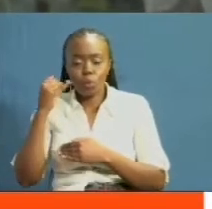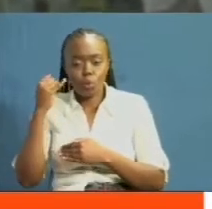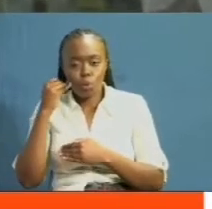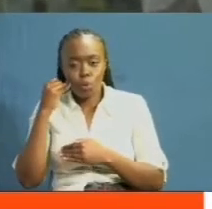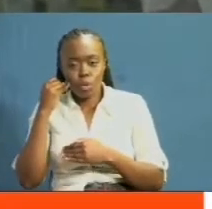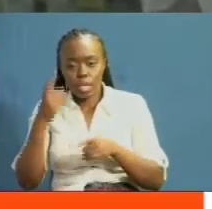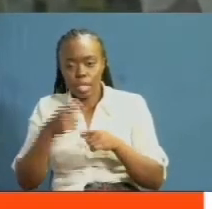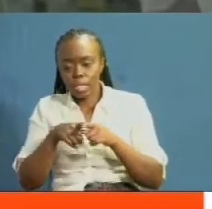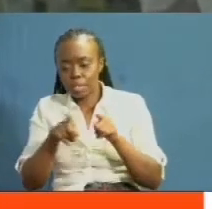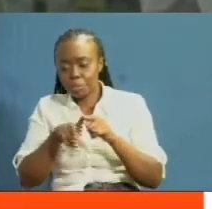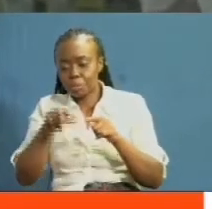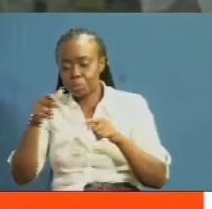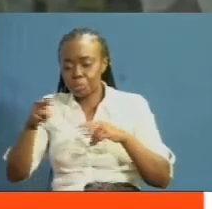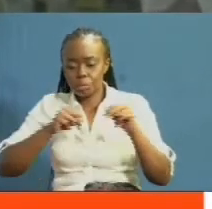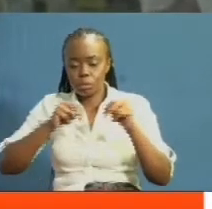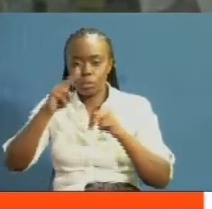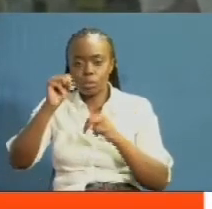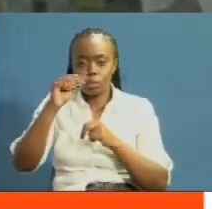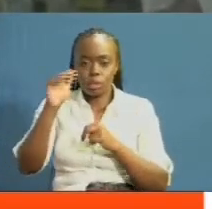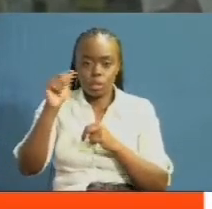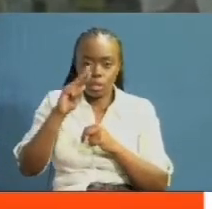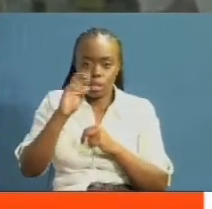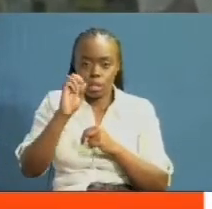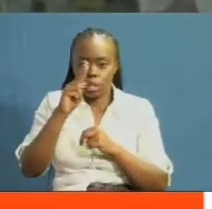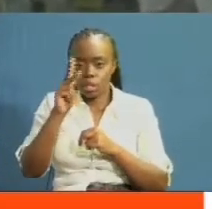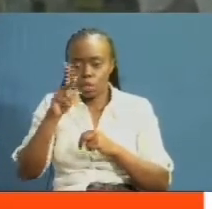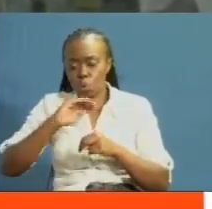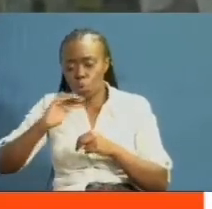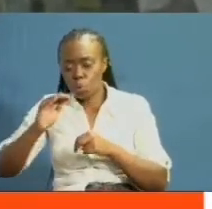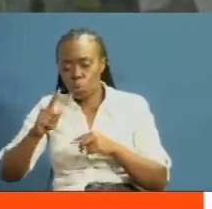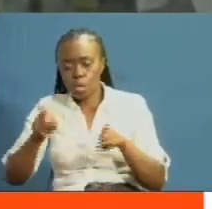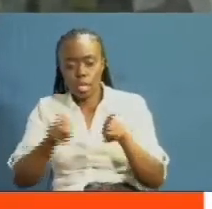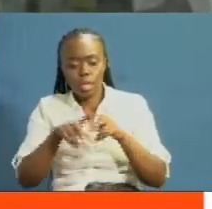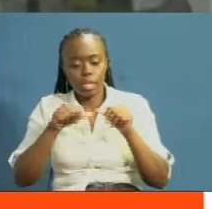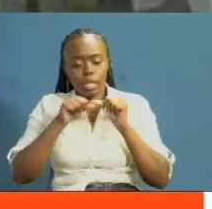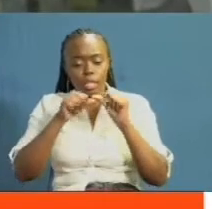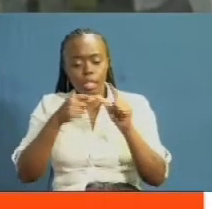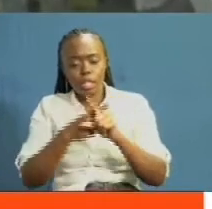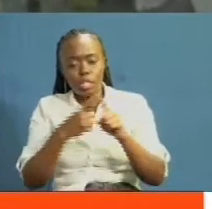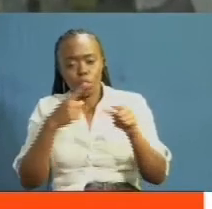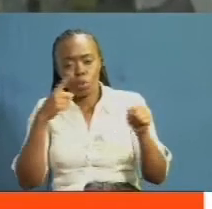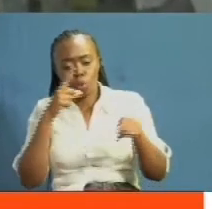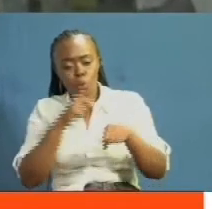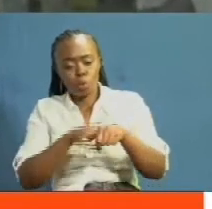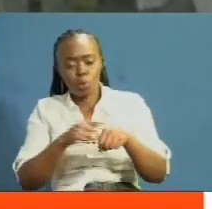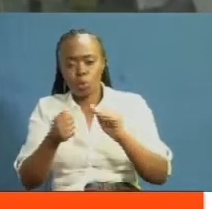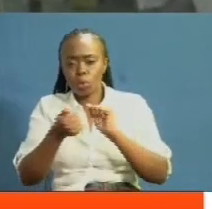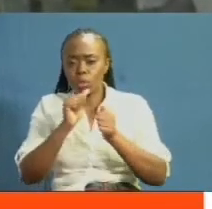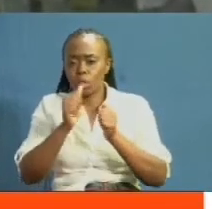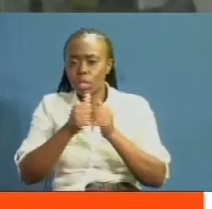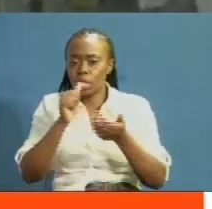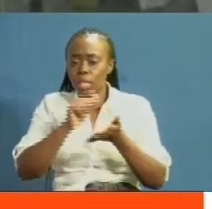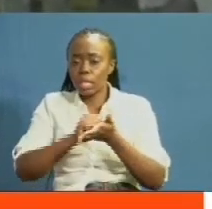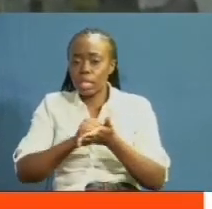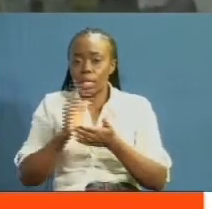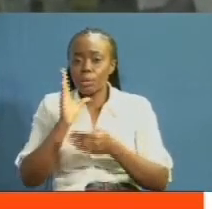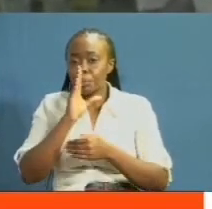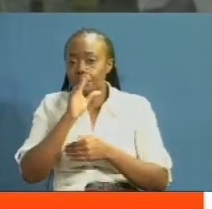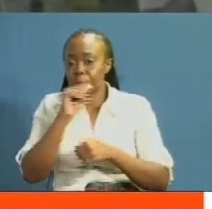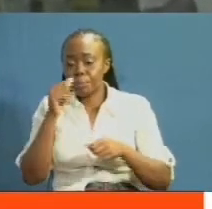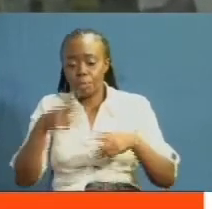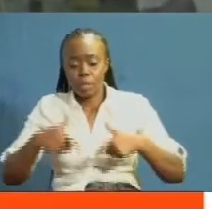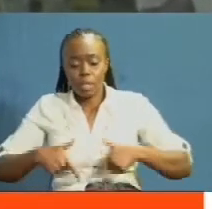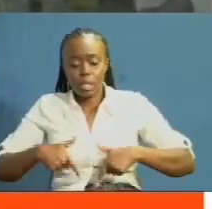na Narok. Na mtindo huu umeendelea kwa muda mrefu, kiasi cha kwamba tumepoteza